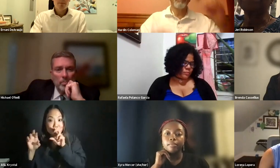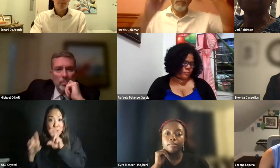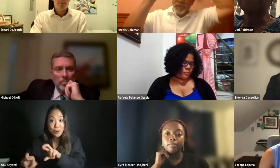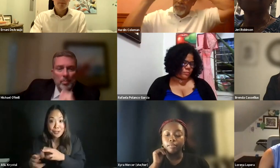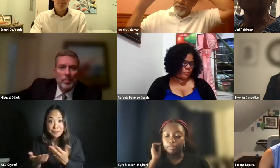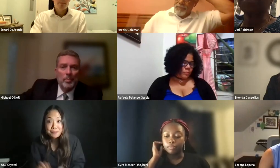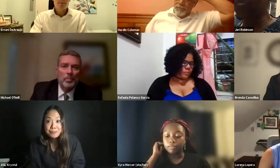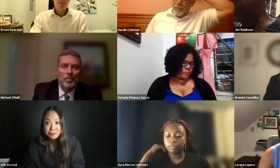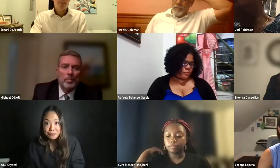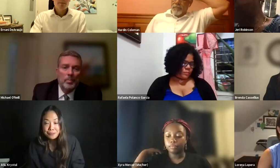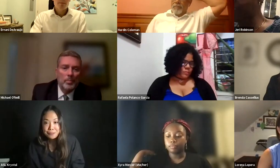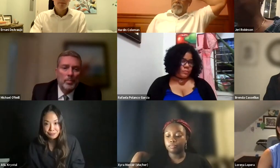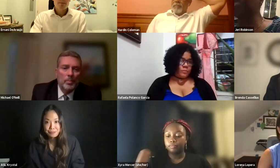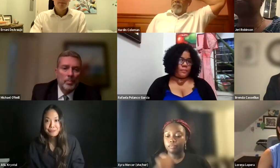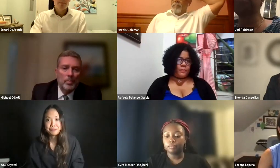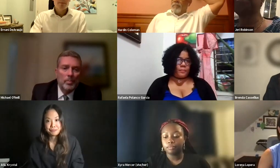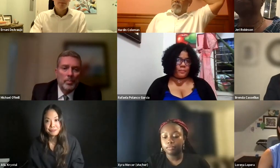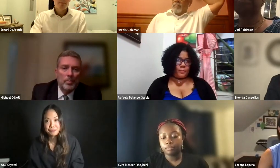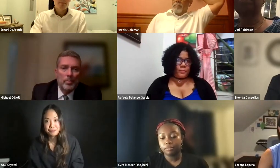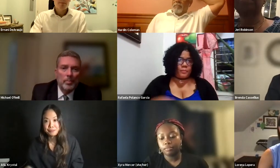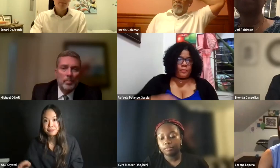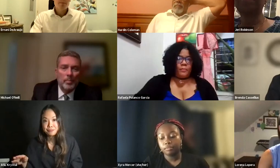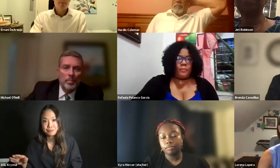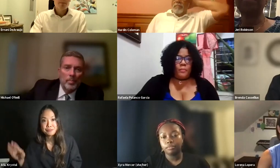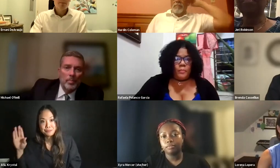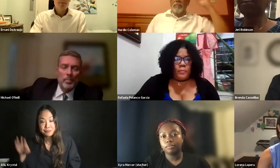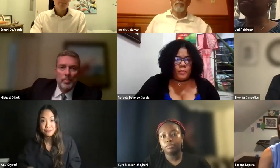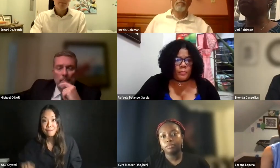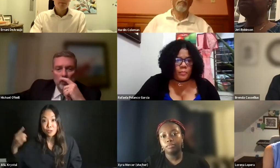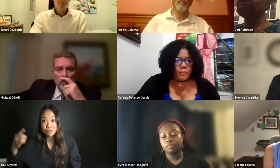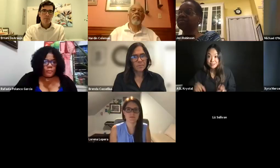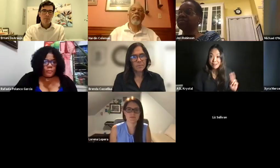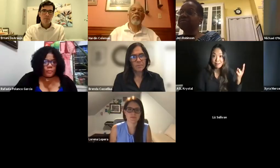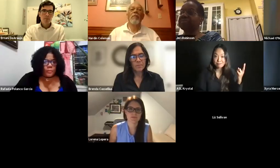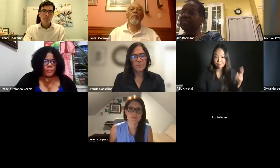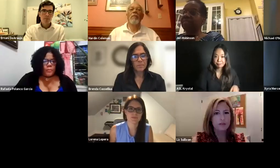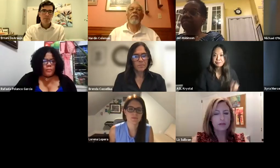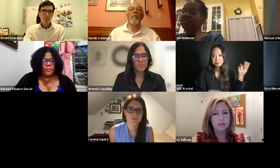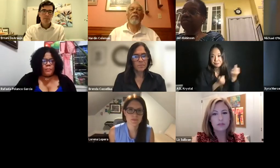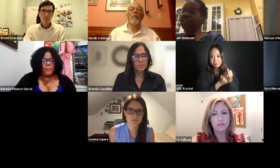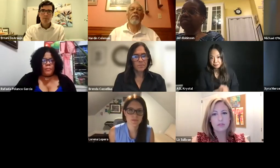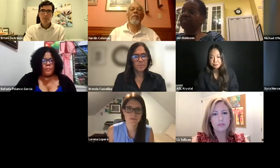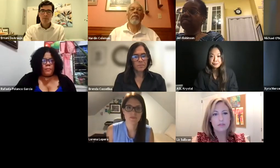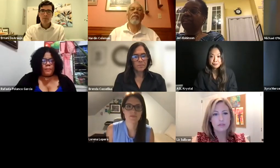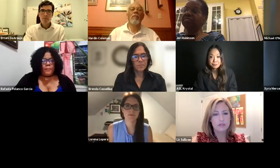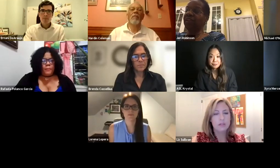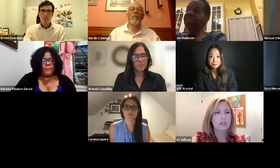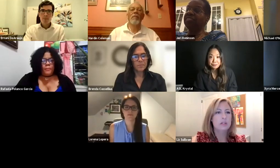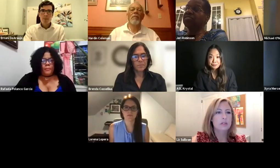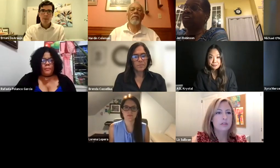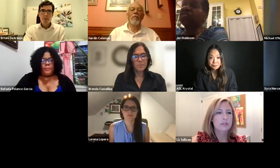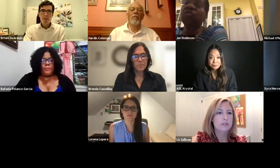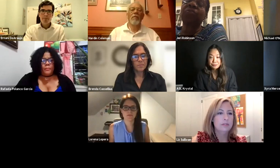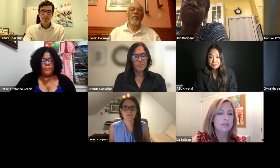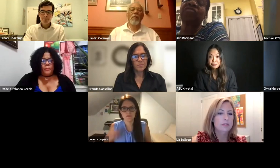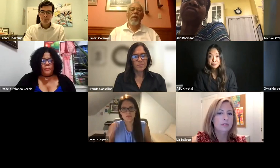removed thank you is there a second second thank you is there any cut is there any